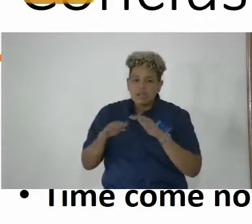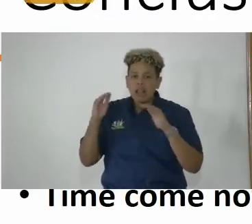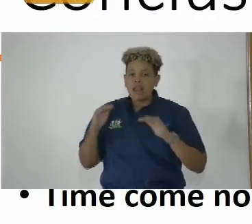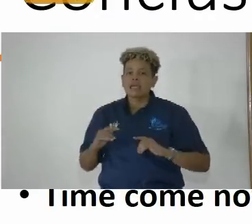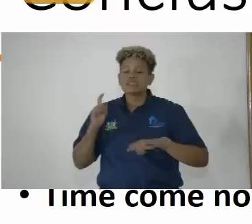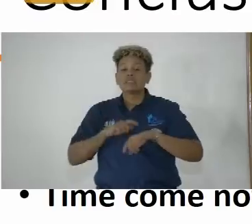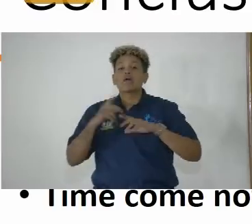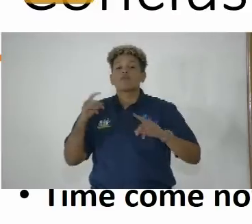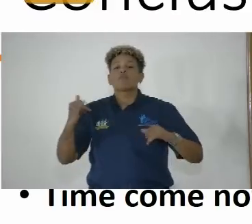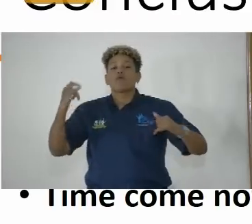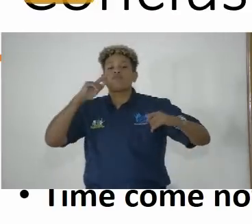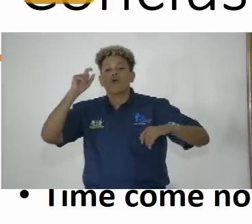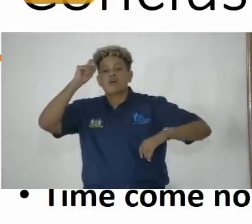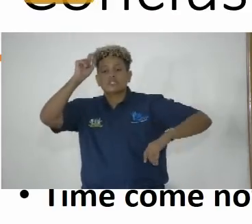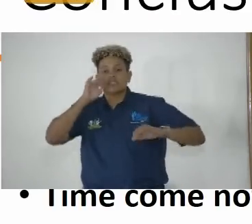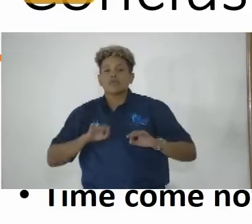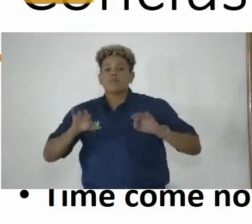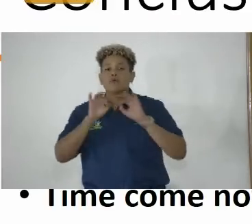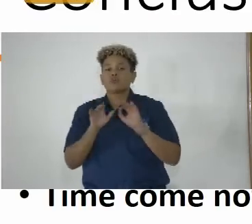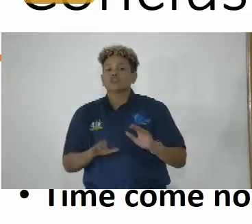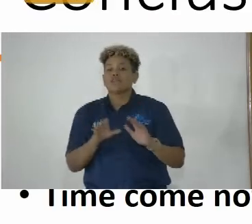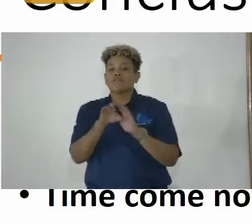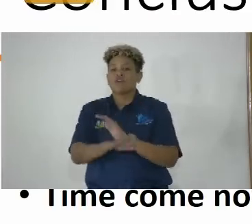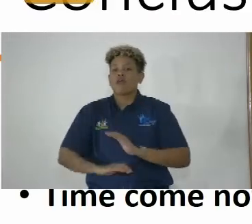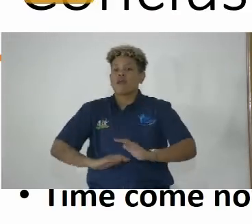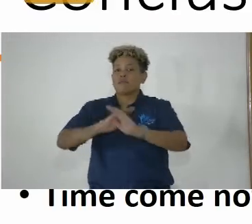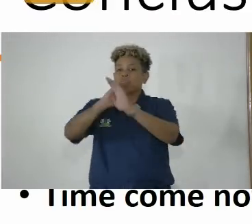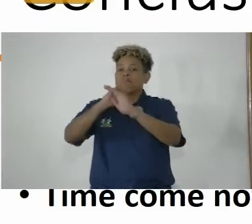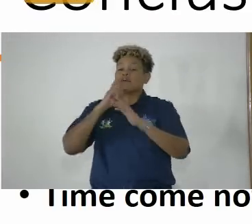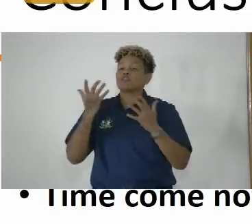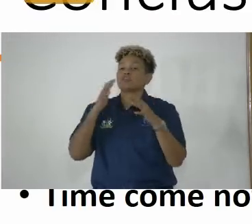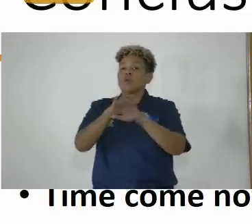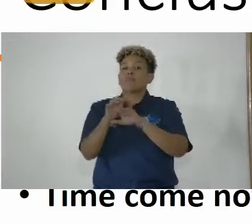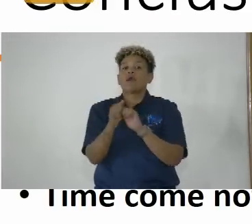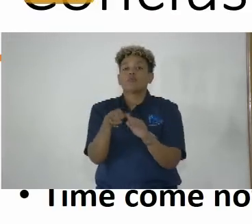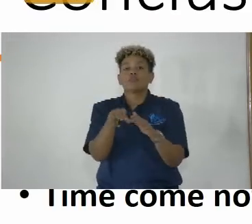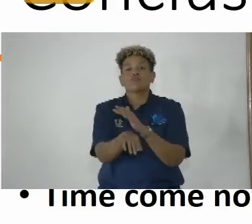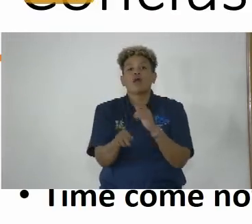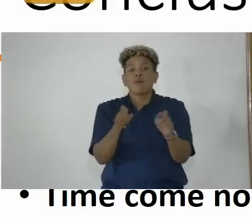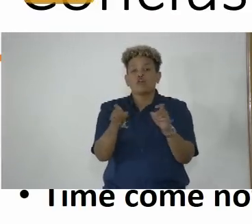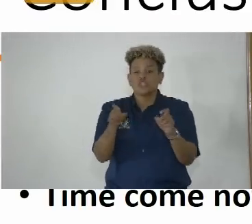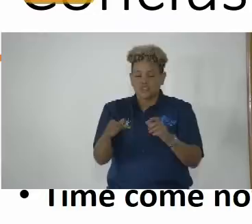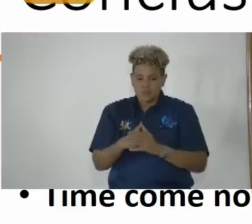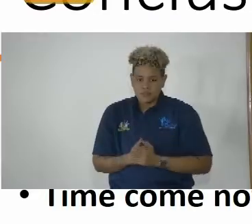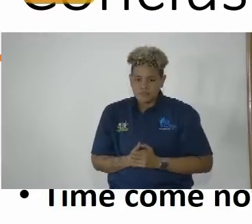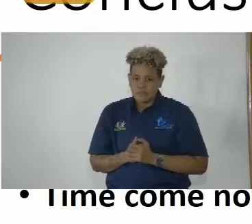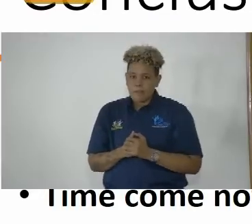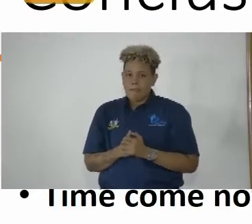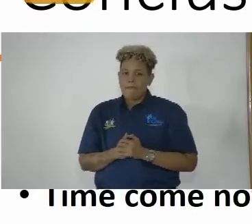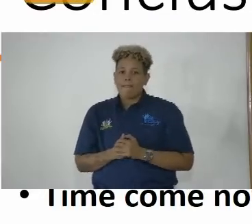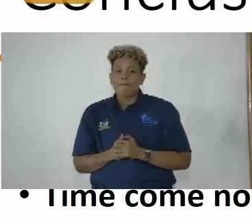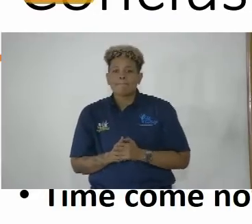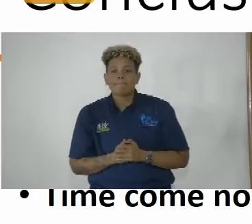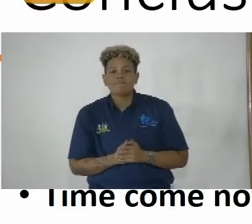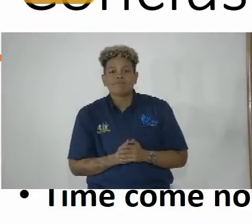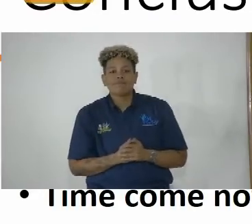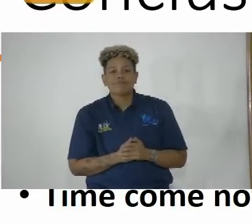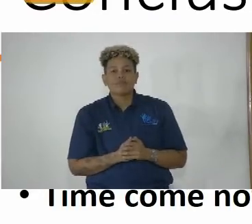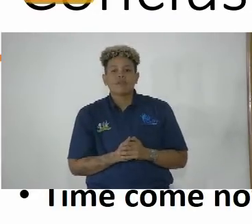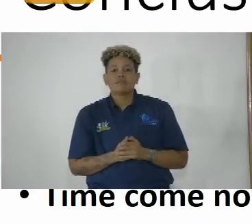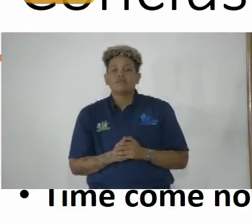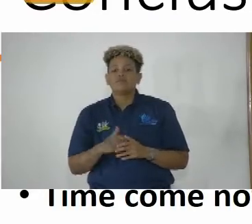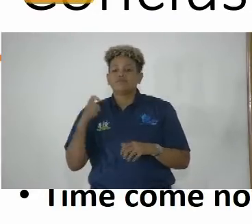Time come now for an understanding of the importance of crime prevention combined with crime control.